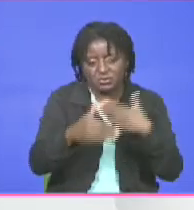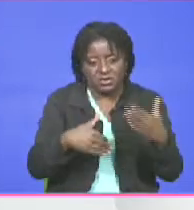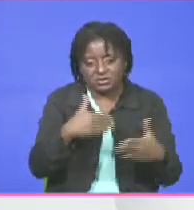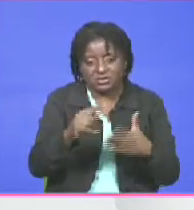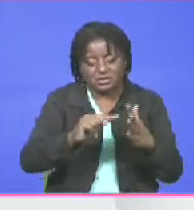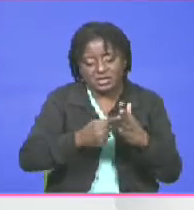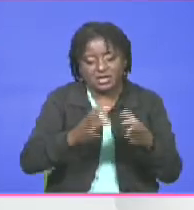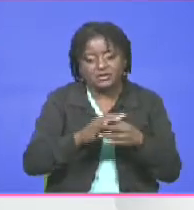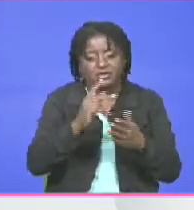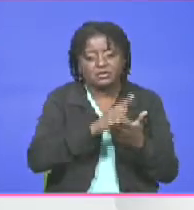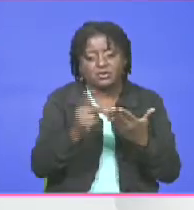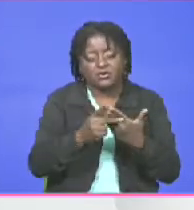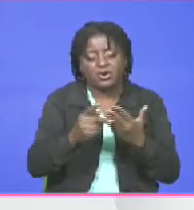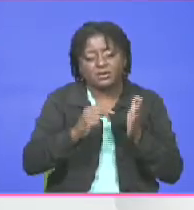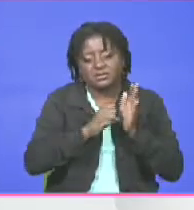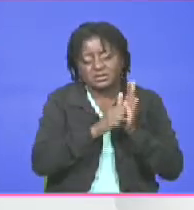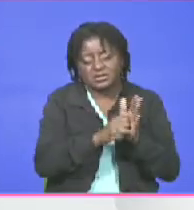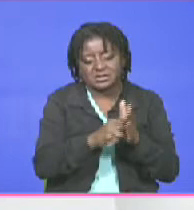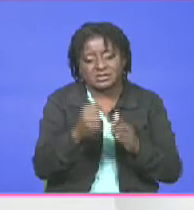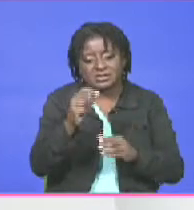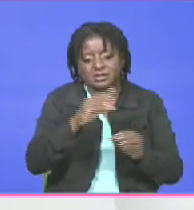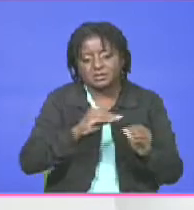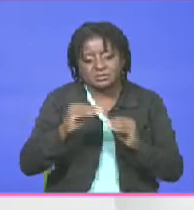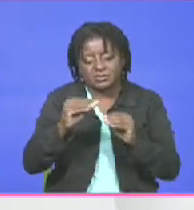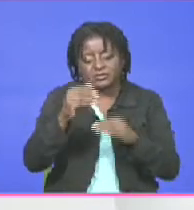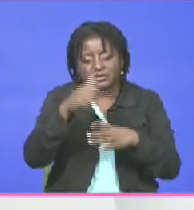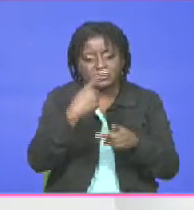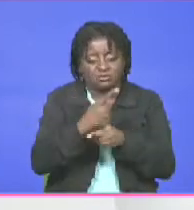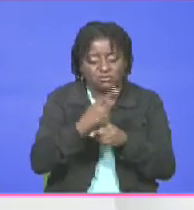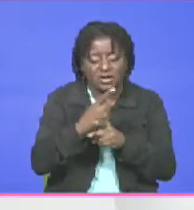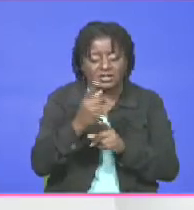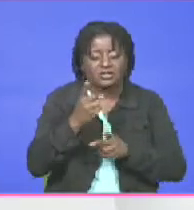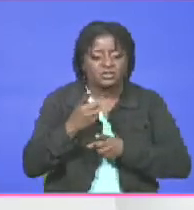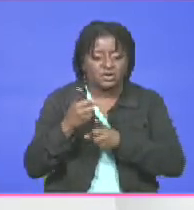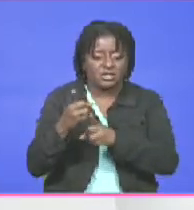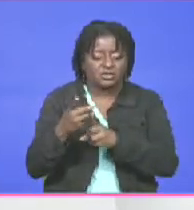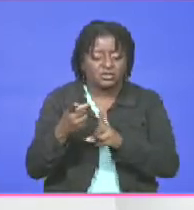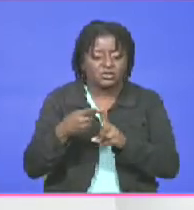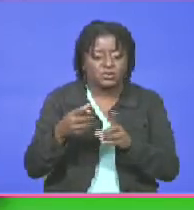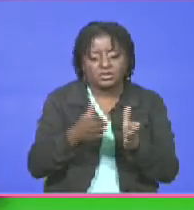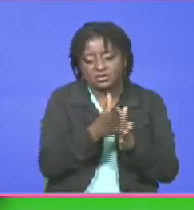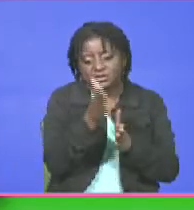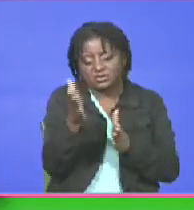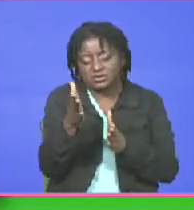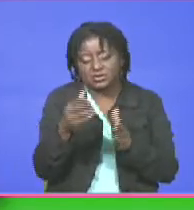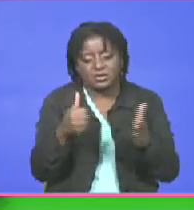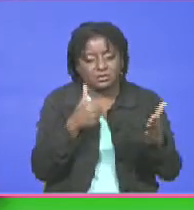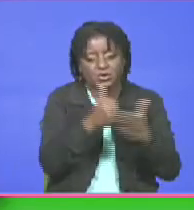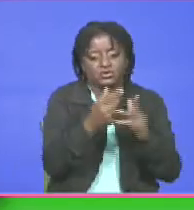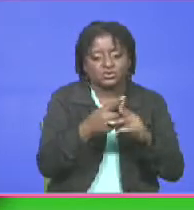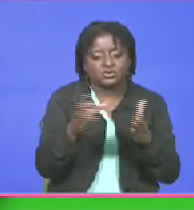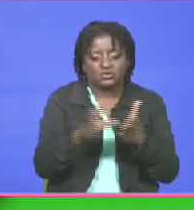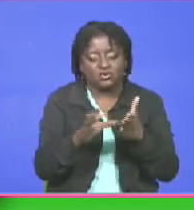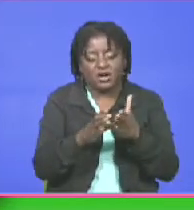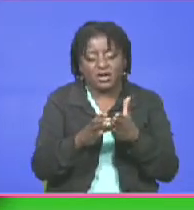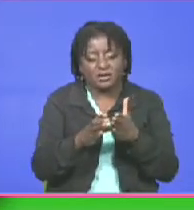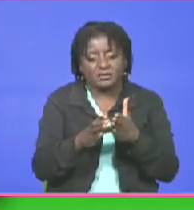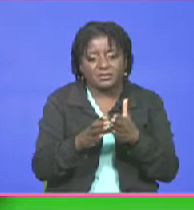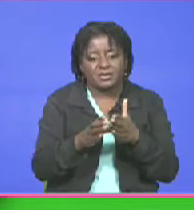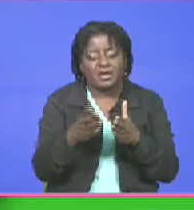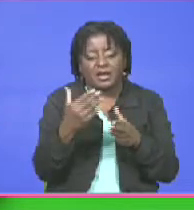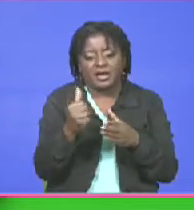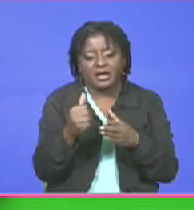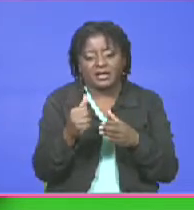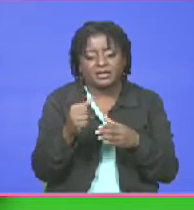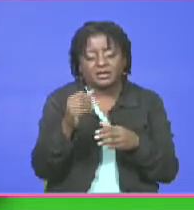of the program signals a step in the right direction towards an alternate approach to crime reduction and employability. The